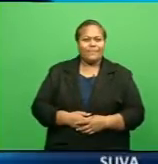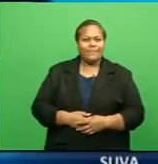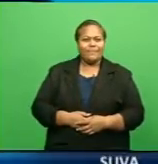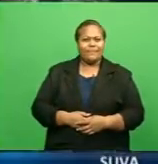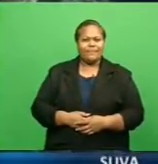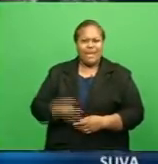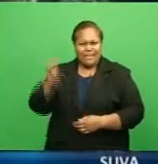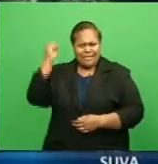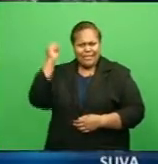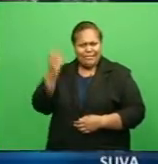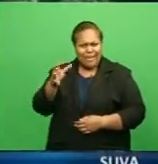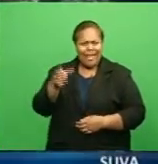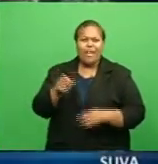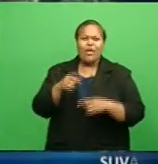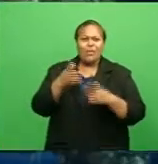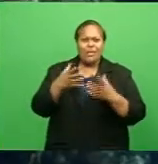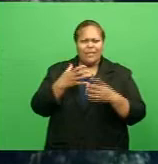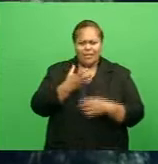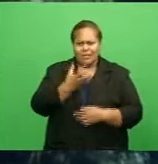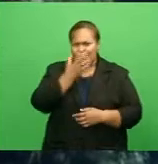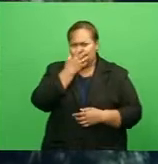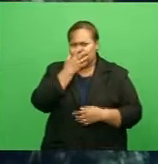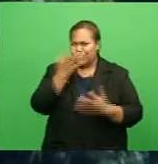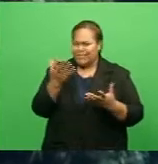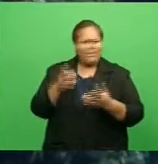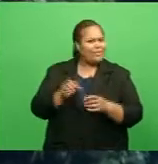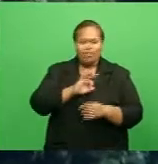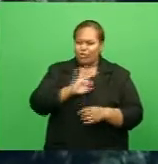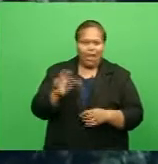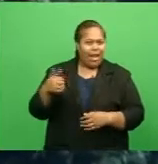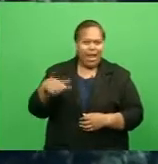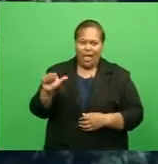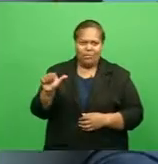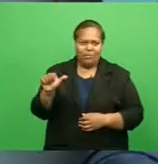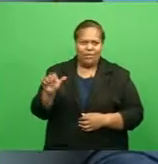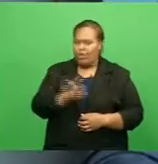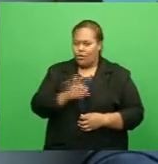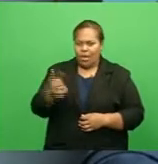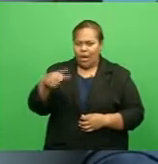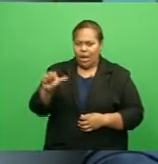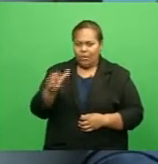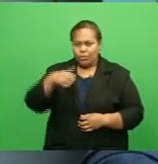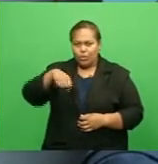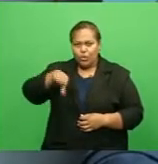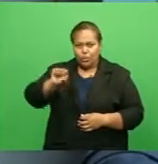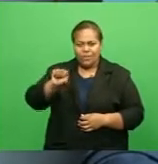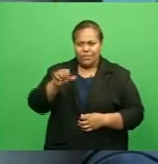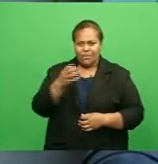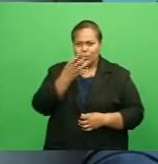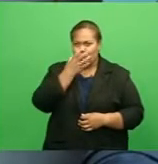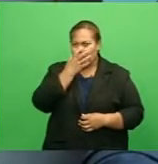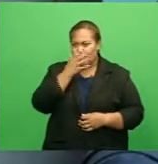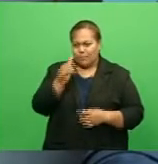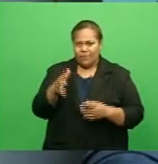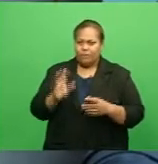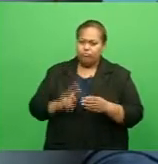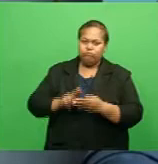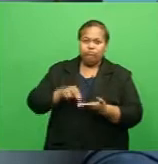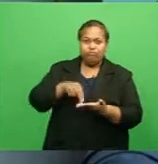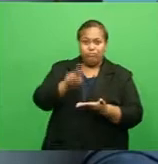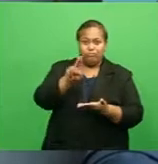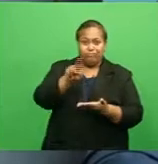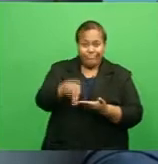Spearfishing with scuba gear is prohibited. Most of our communities do not use scuba equipment. So those that